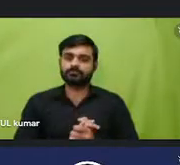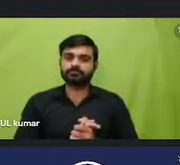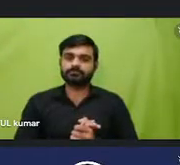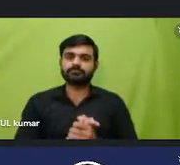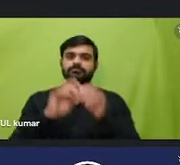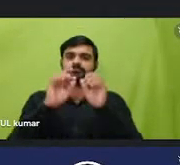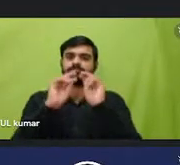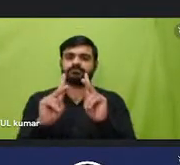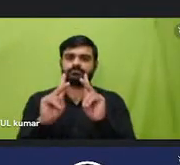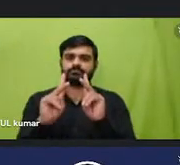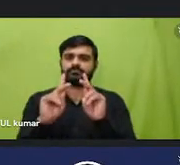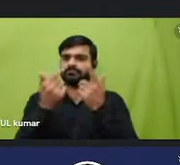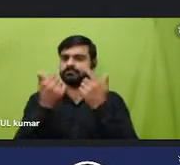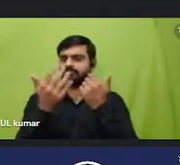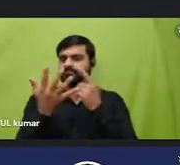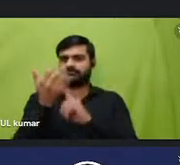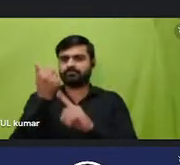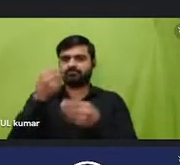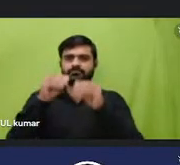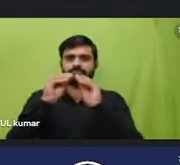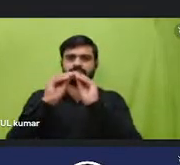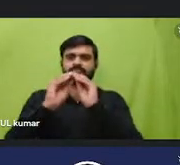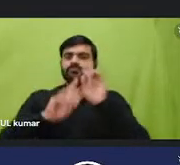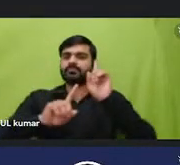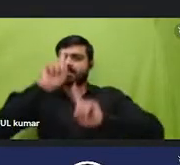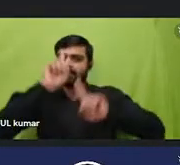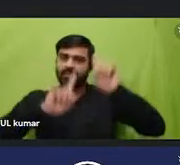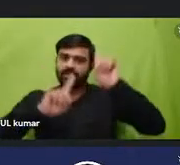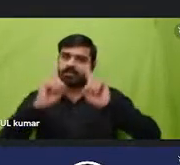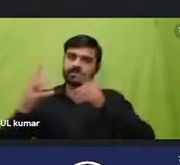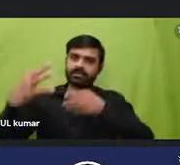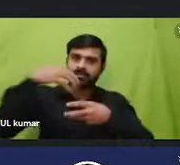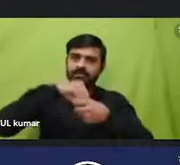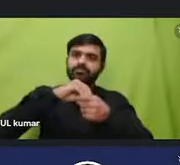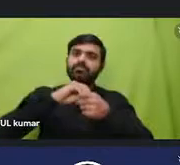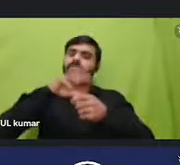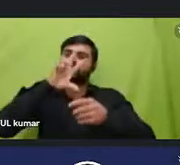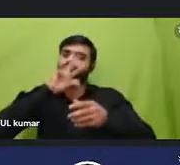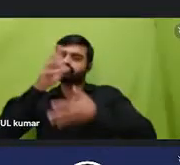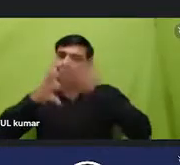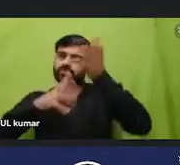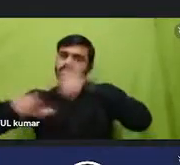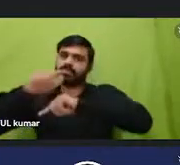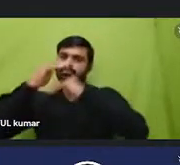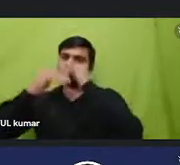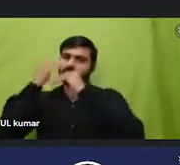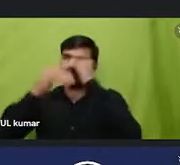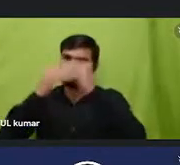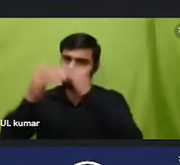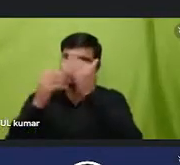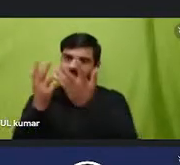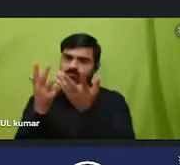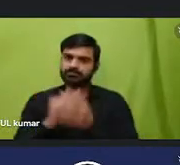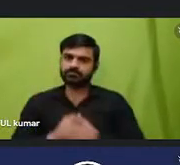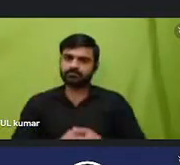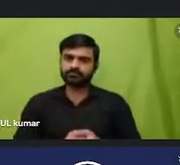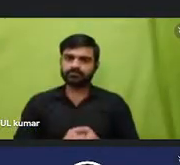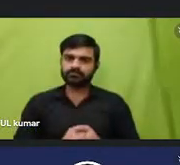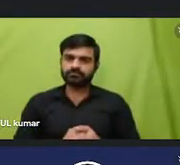Okay, I take it that the question about whether gesture contributed to spoken language development is